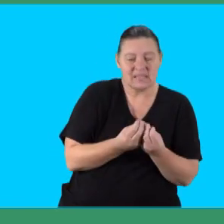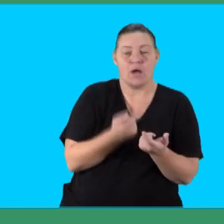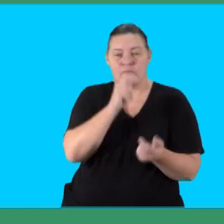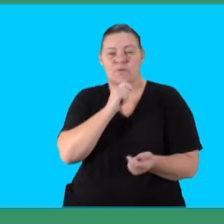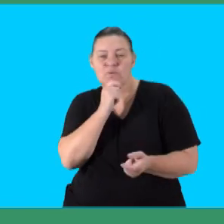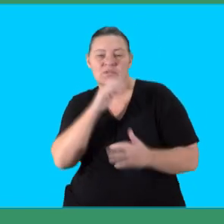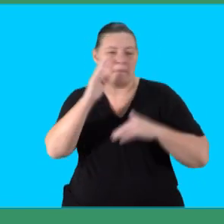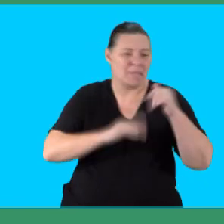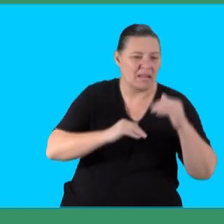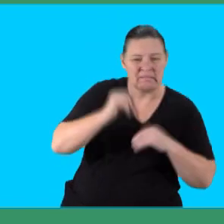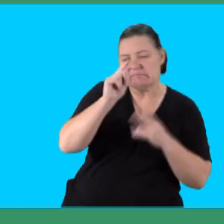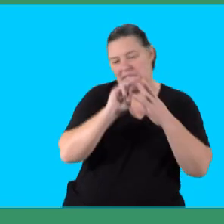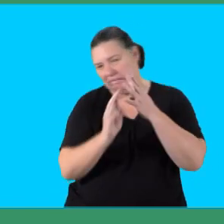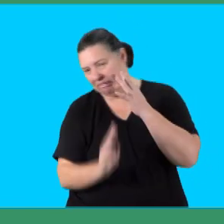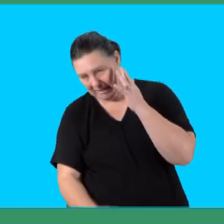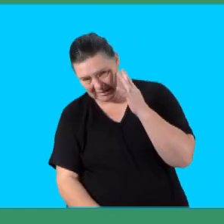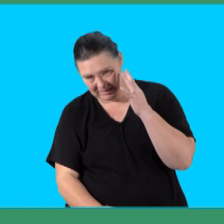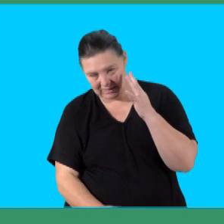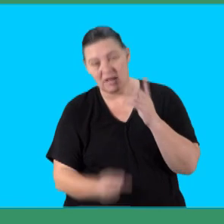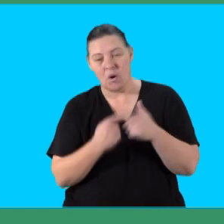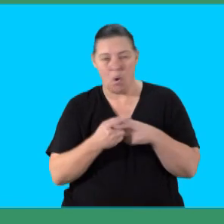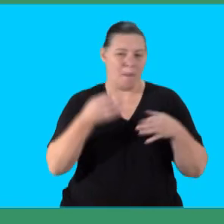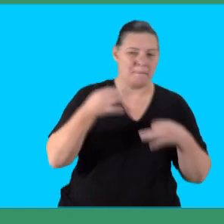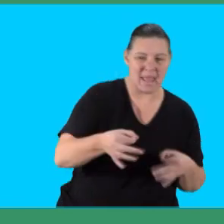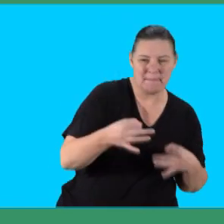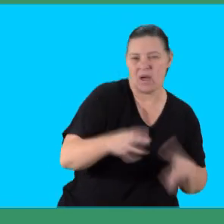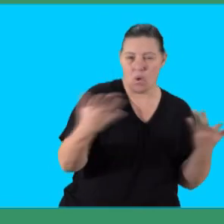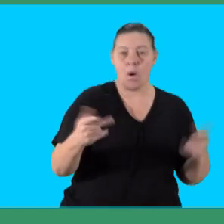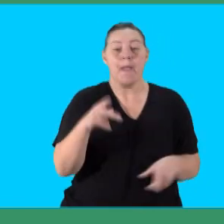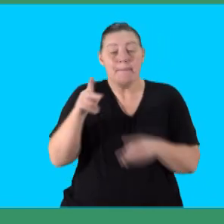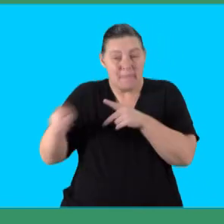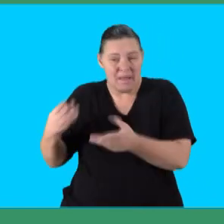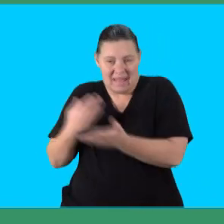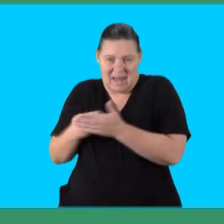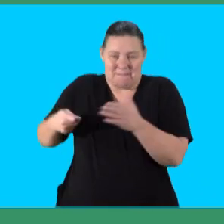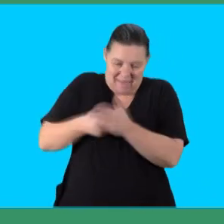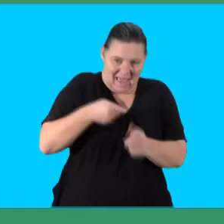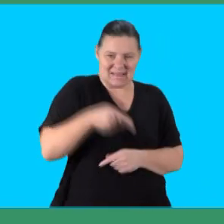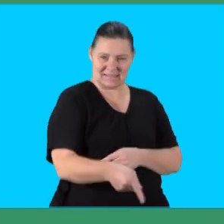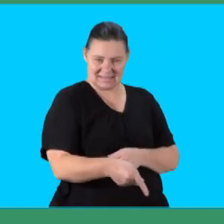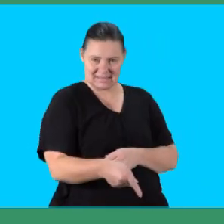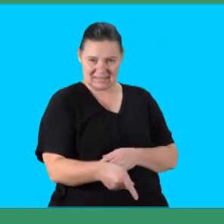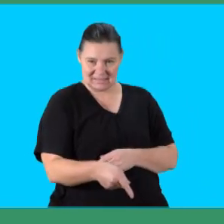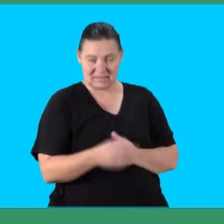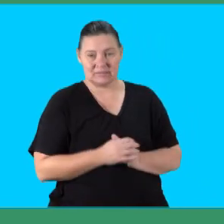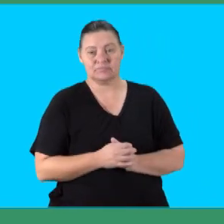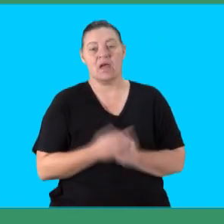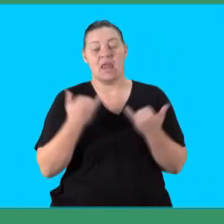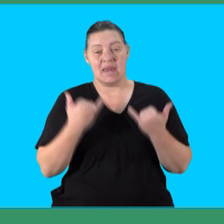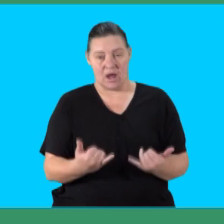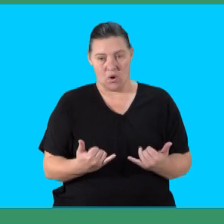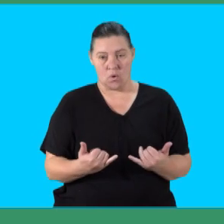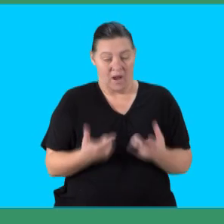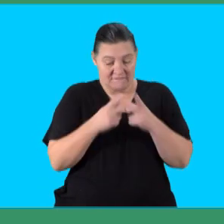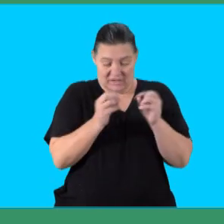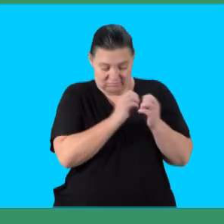that can be used, that can be changed basically for consumers to be able to buy those products. Now, the finished